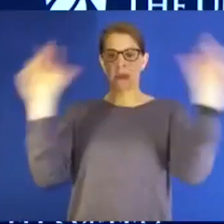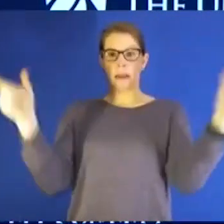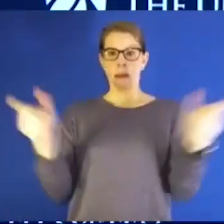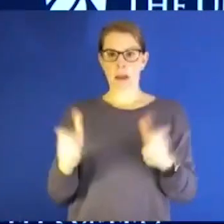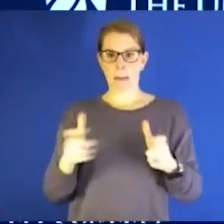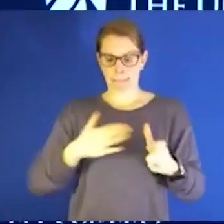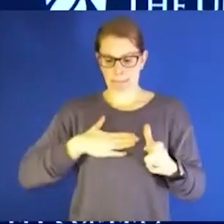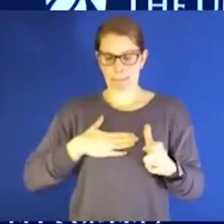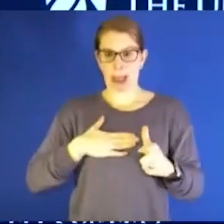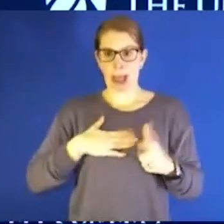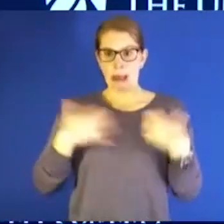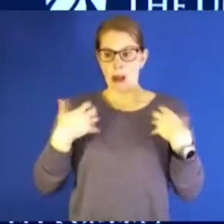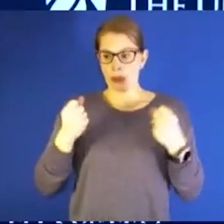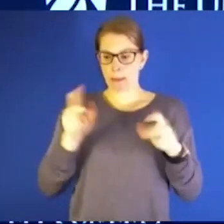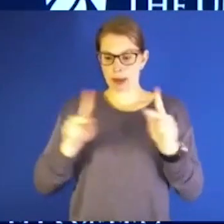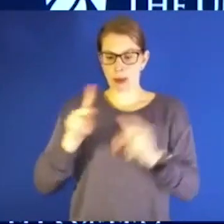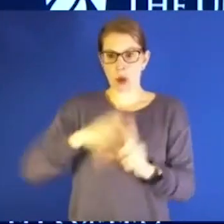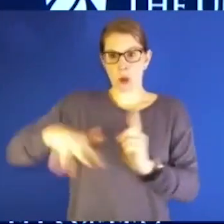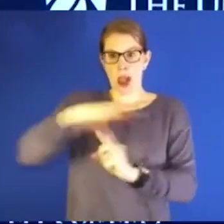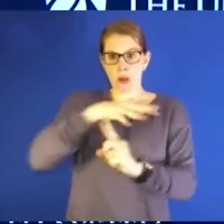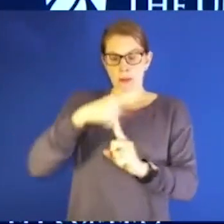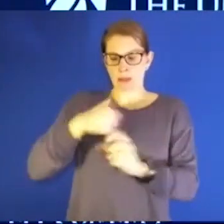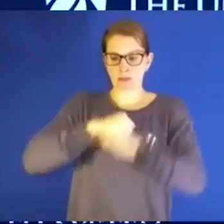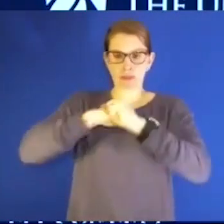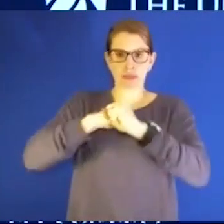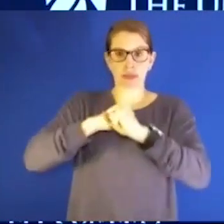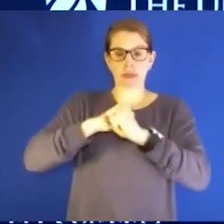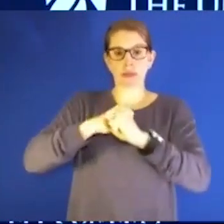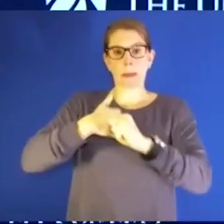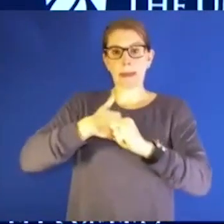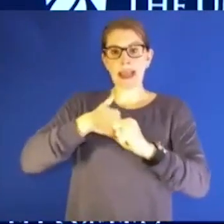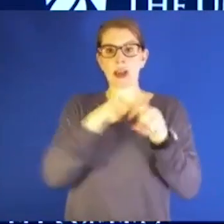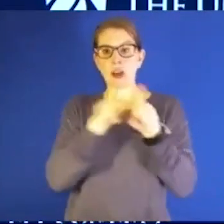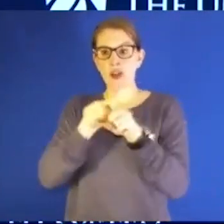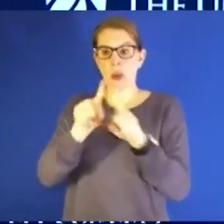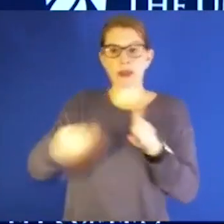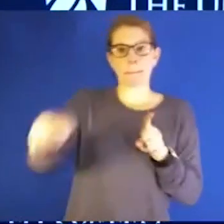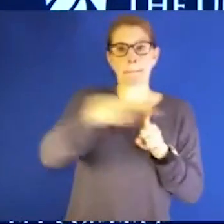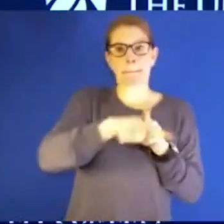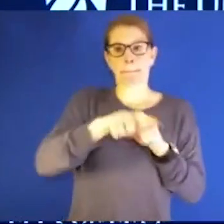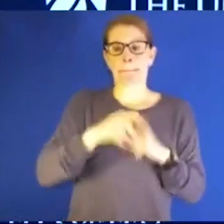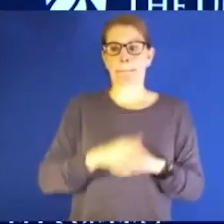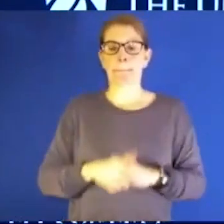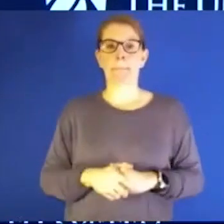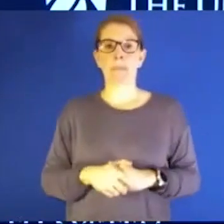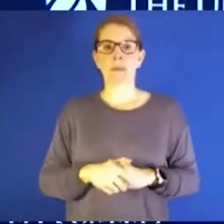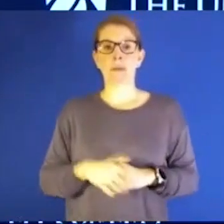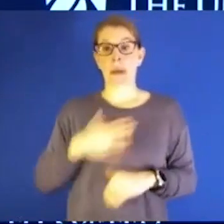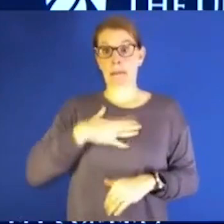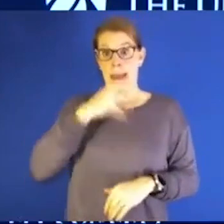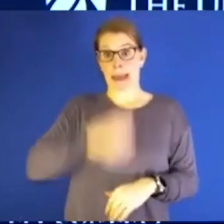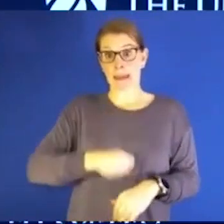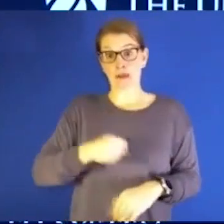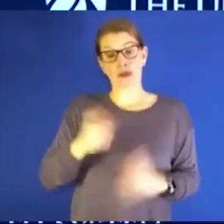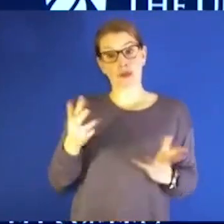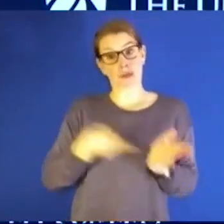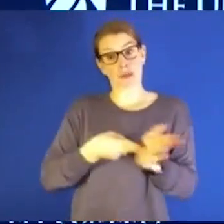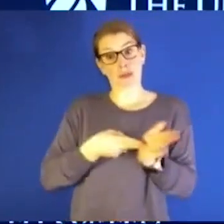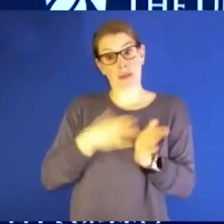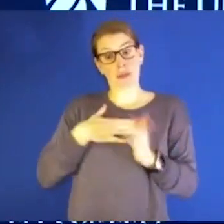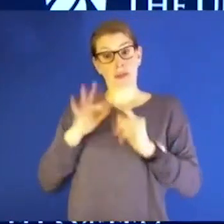people around me? How do I make sure I protect everyone and then make those choices? I can tell you at my age and in my family, I